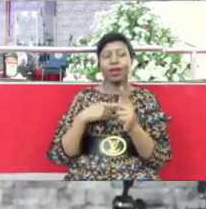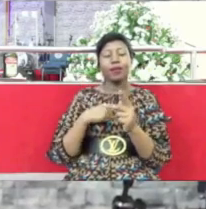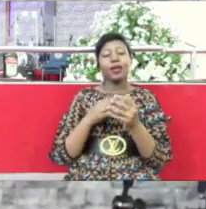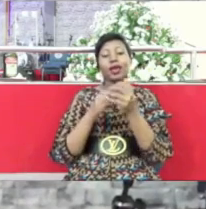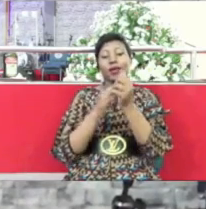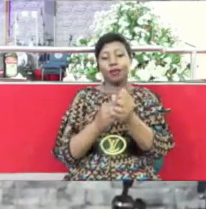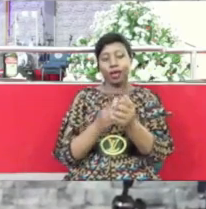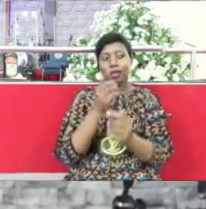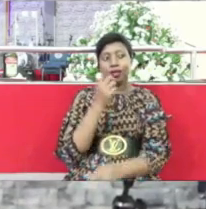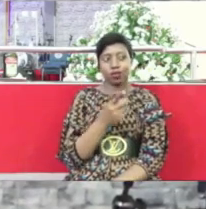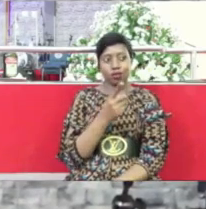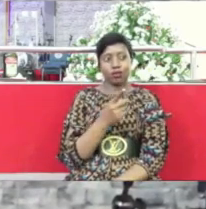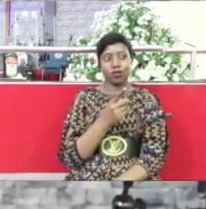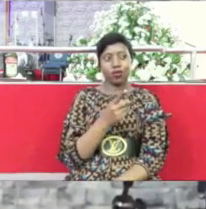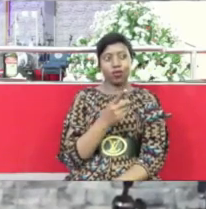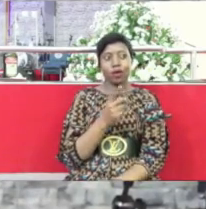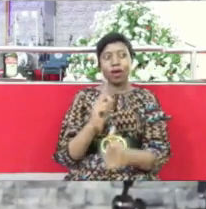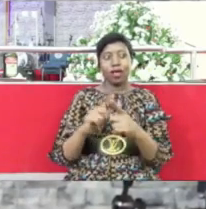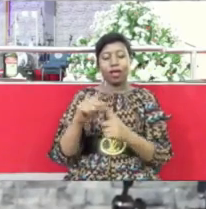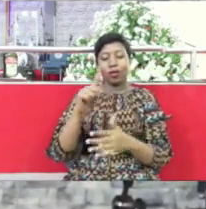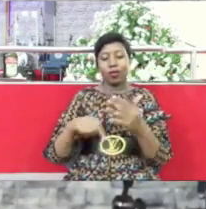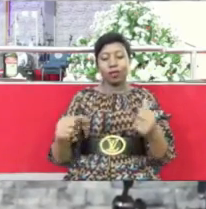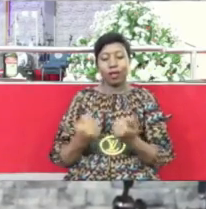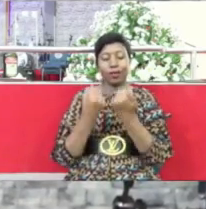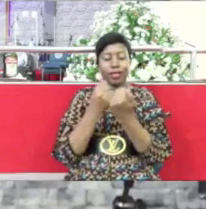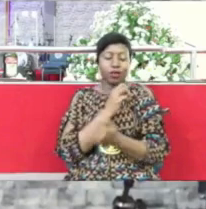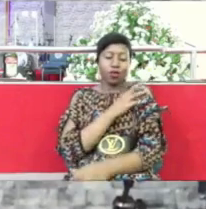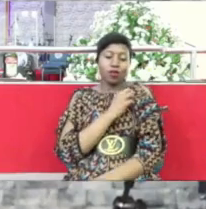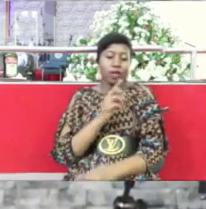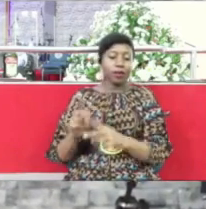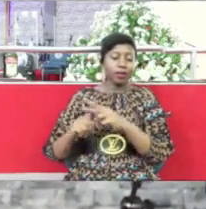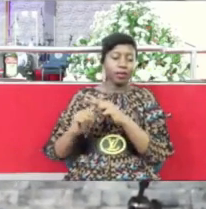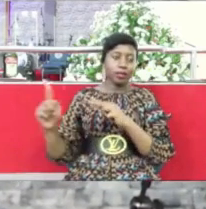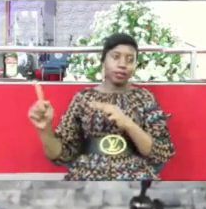Most likely your fears will disappear. Uoga wako utaisha.